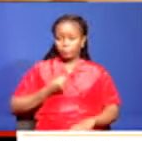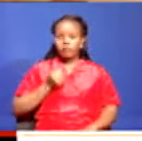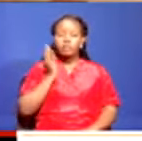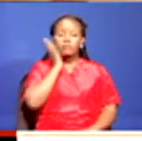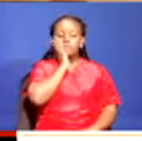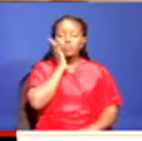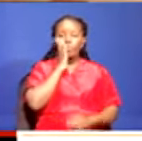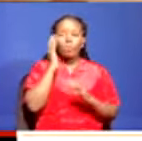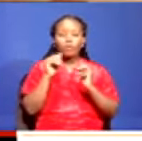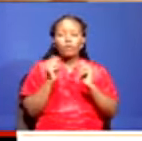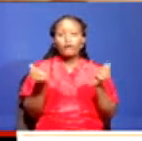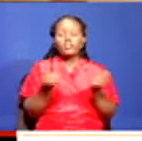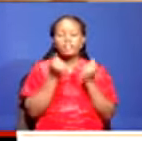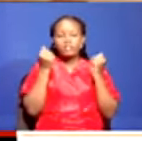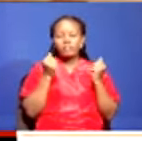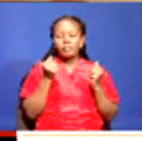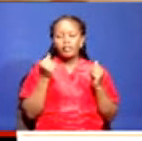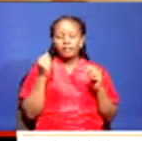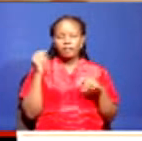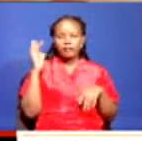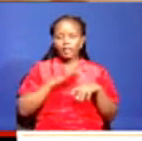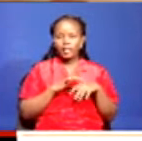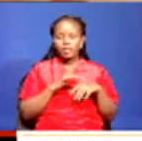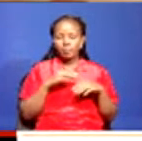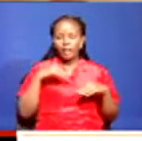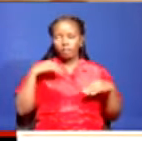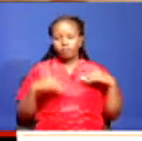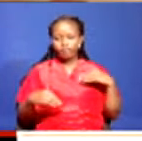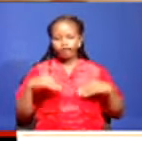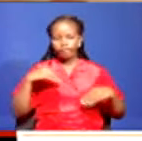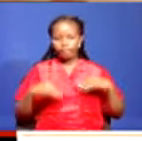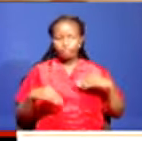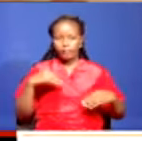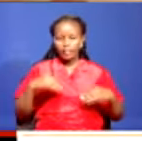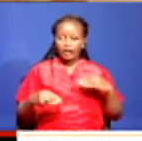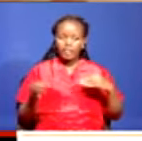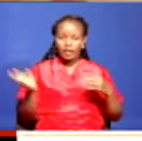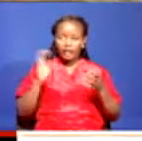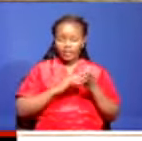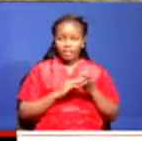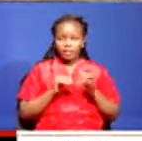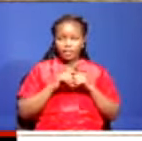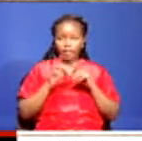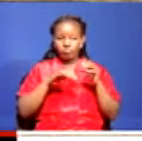village elder after they were attacked by a hyena while leaving Muthwani market.